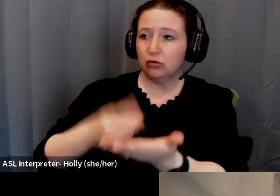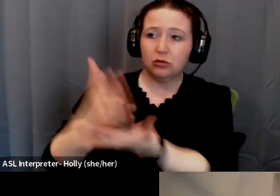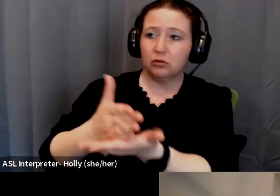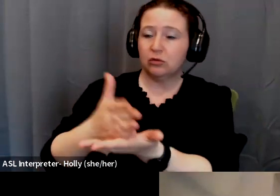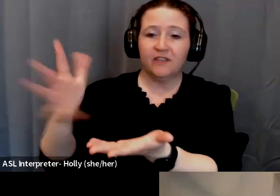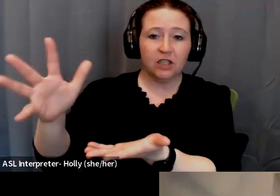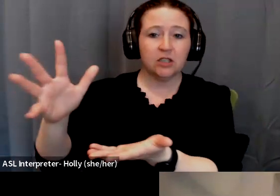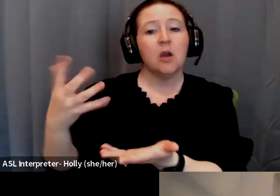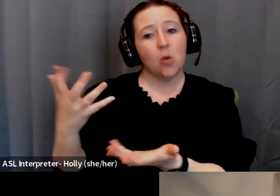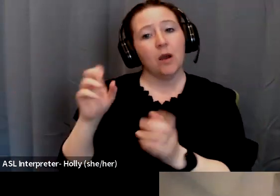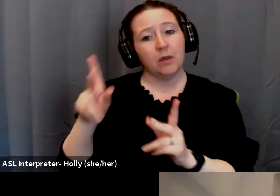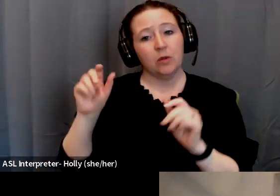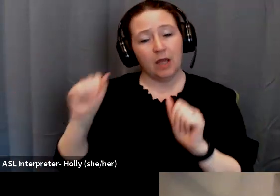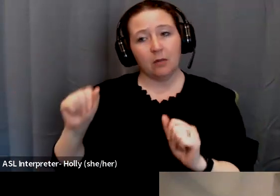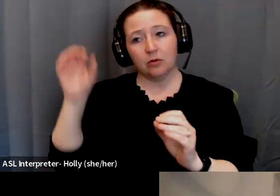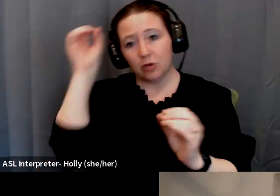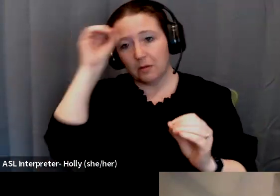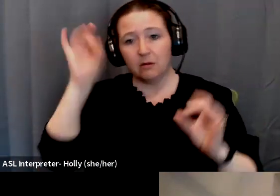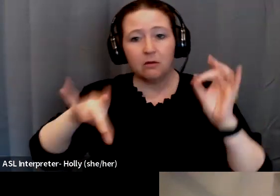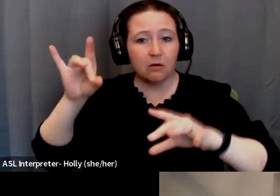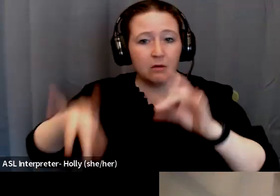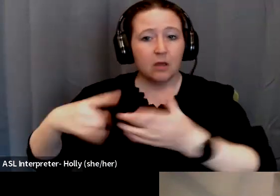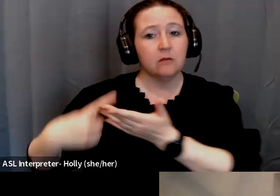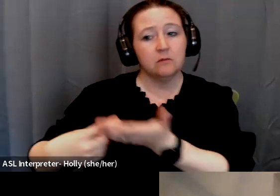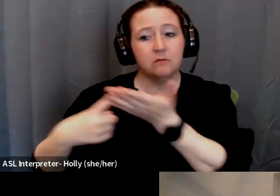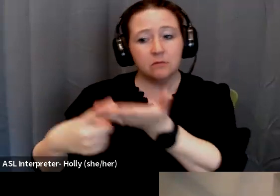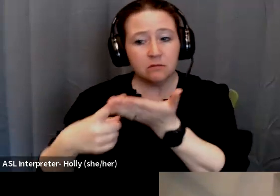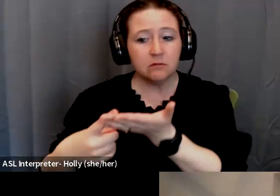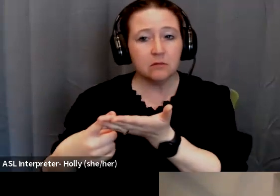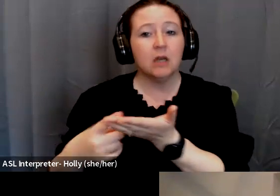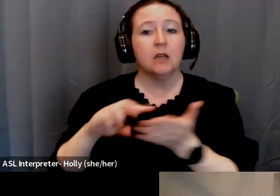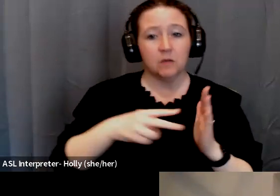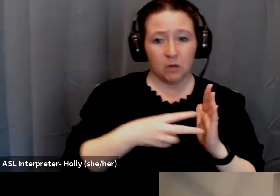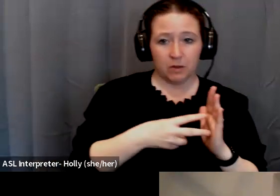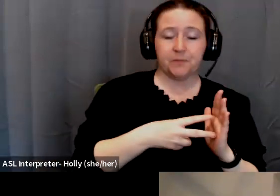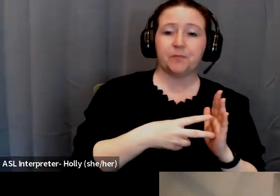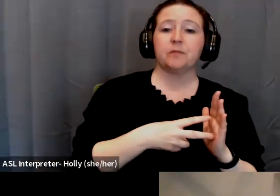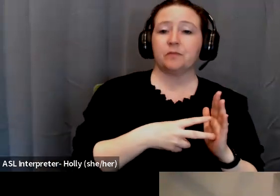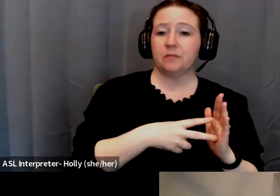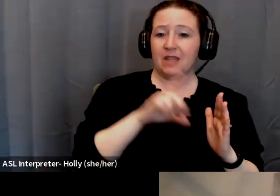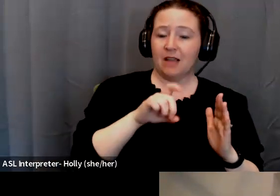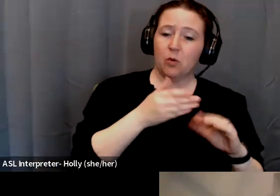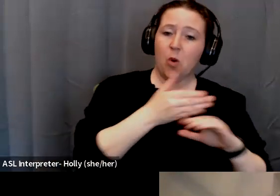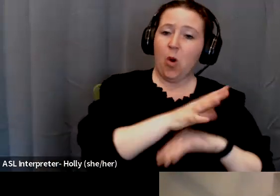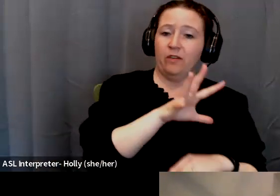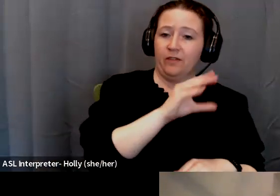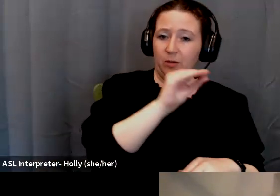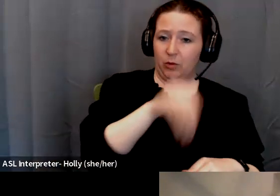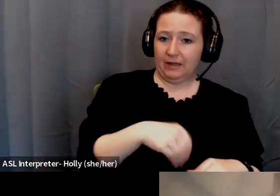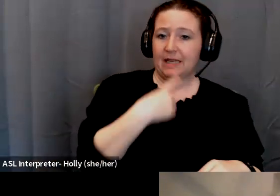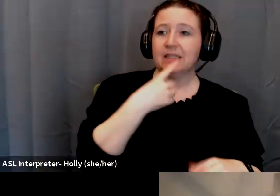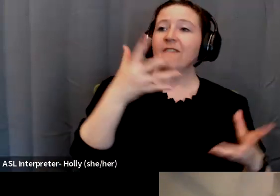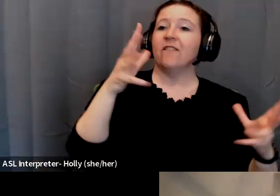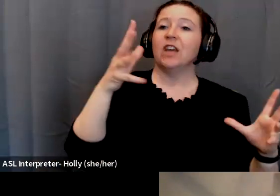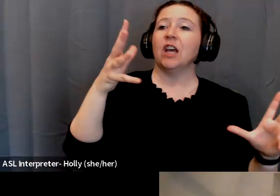we make it harder to do that in the number of votes that it takes to actually prevail